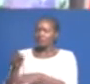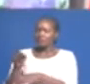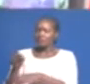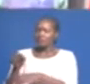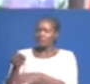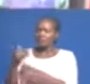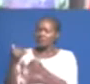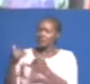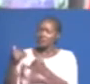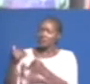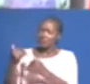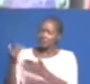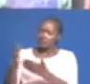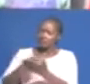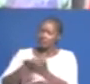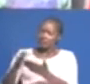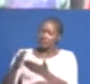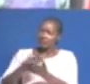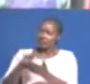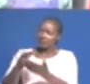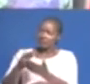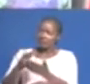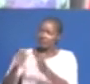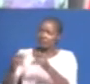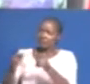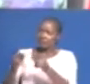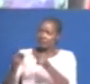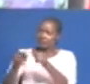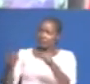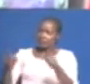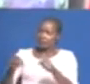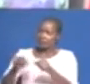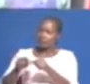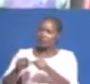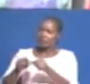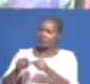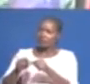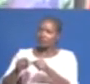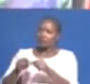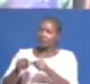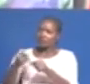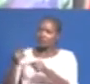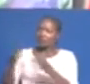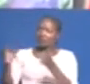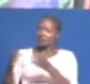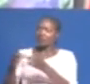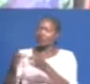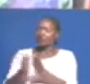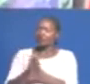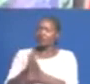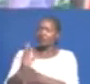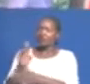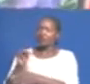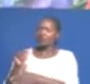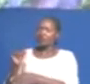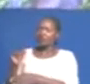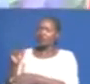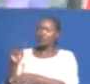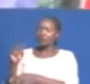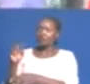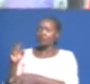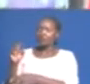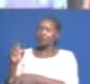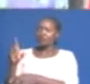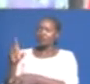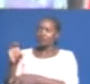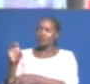at Garden Square, there were two bands. There was Les Kinois and there was Mangelepa. Mangelepa, yes. But you see,